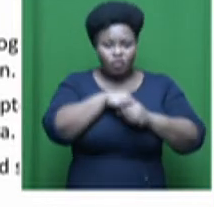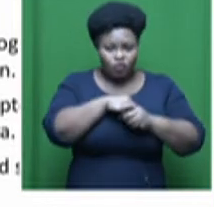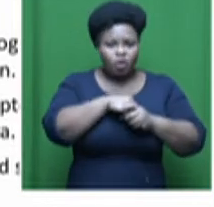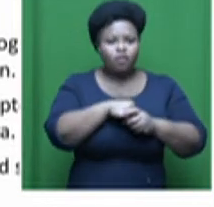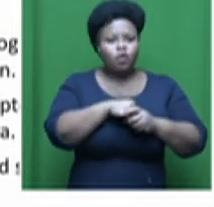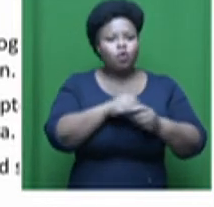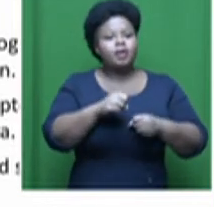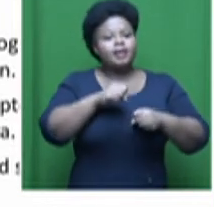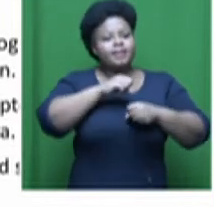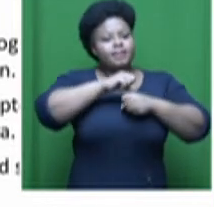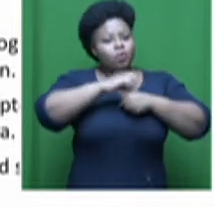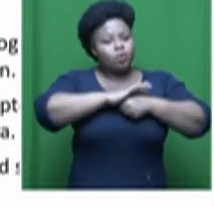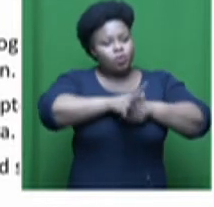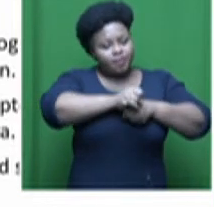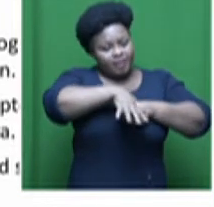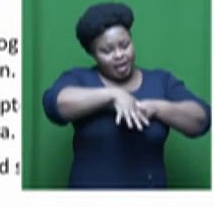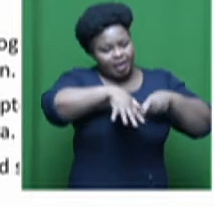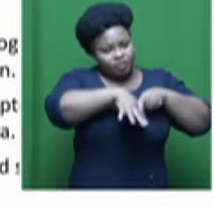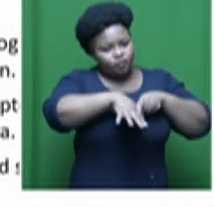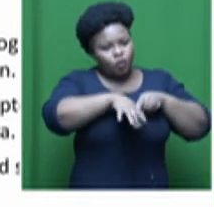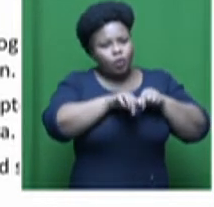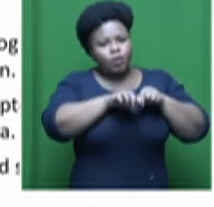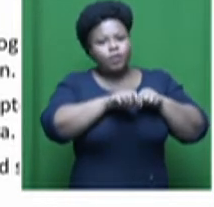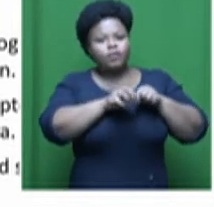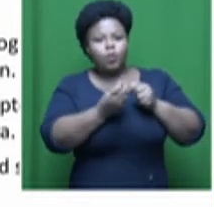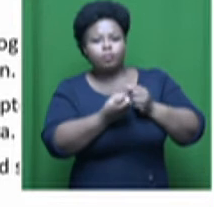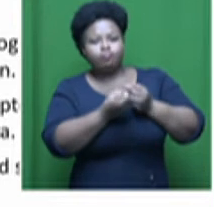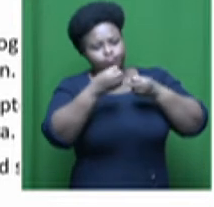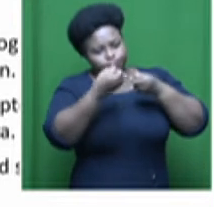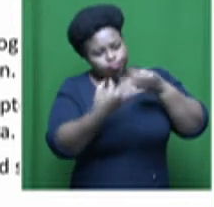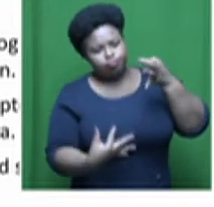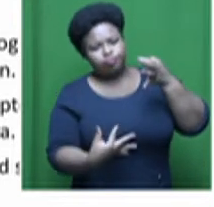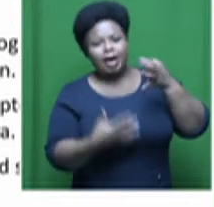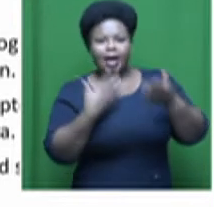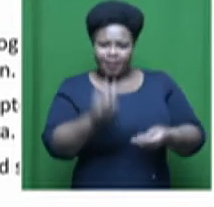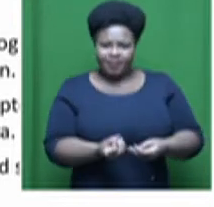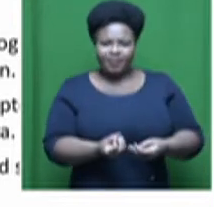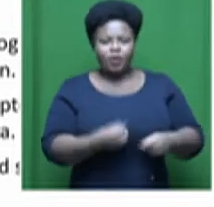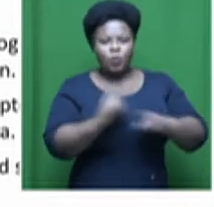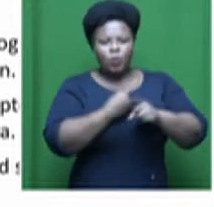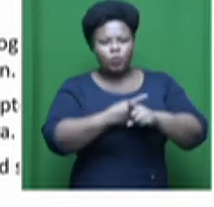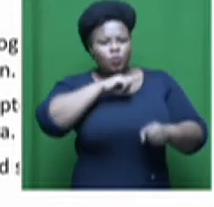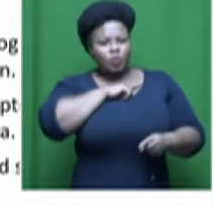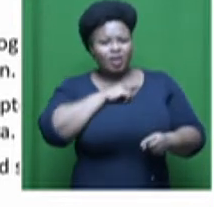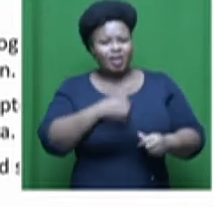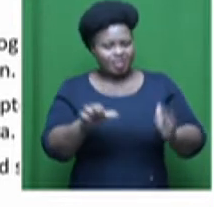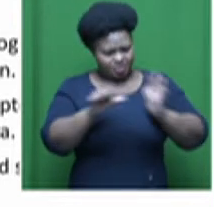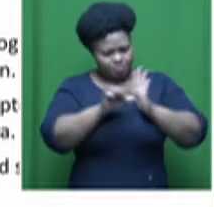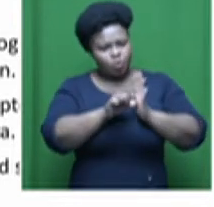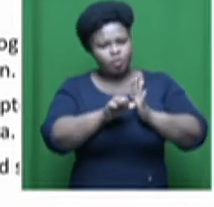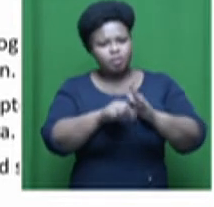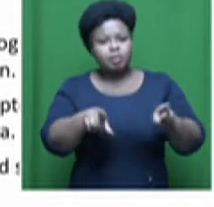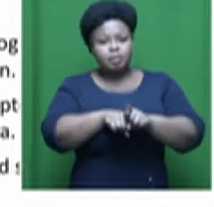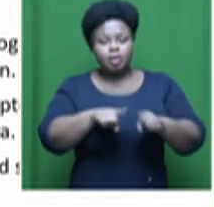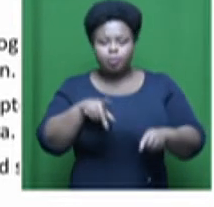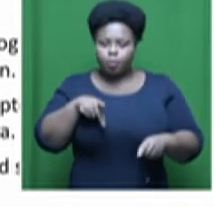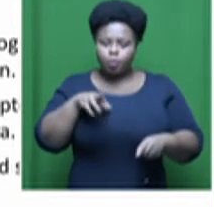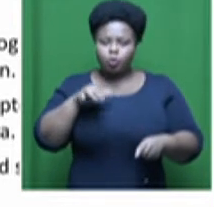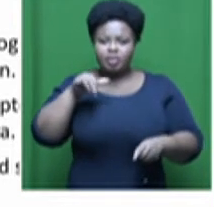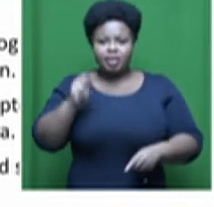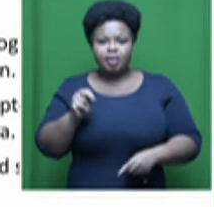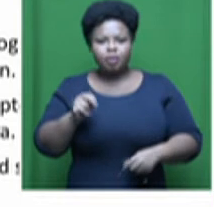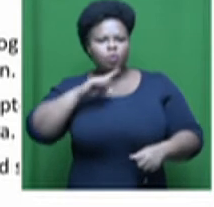other critical components of the genome that codes for important parts of the spike protein,